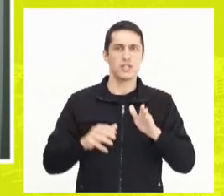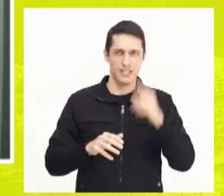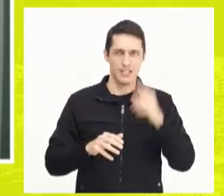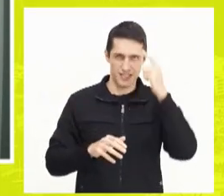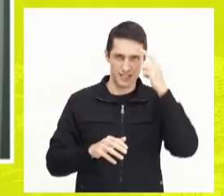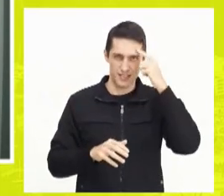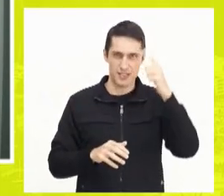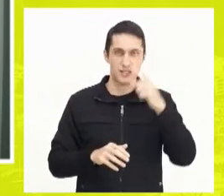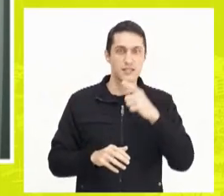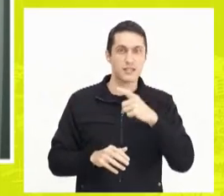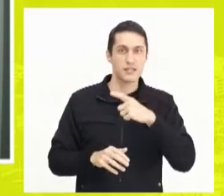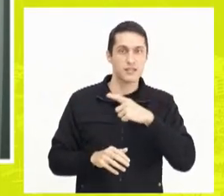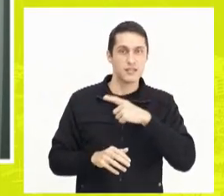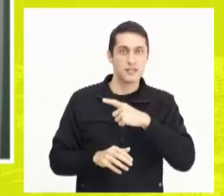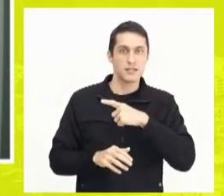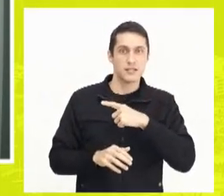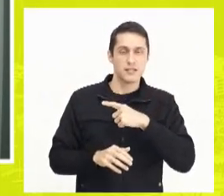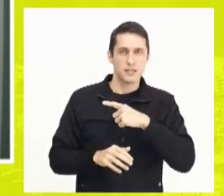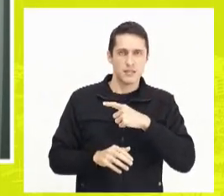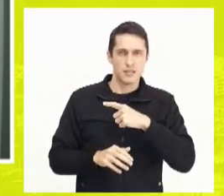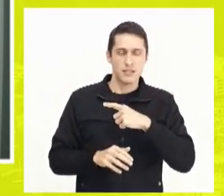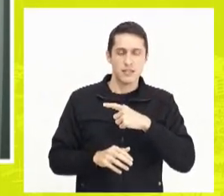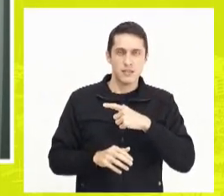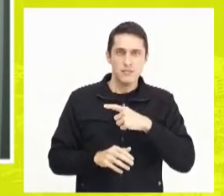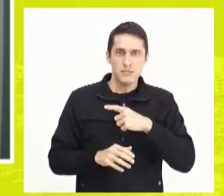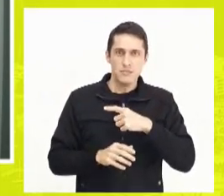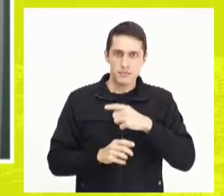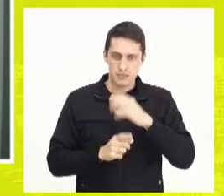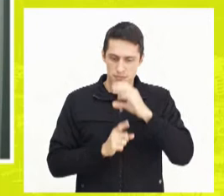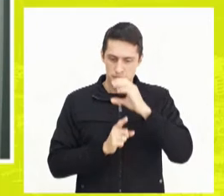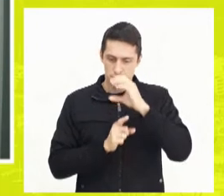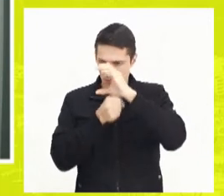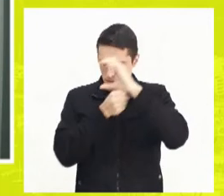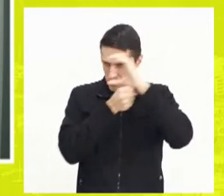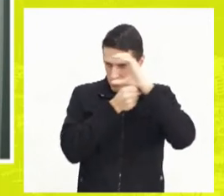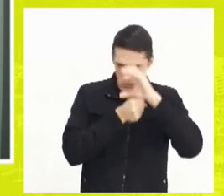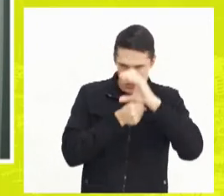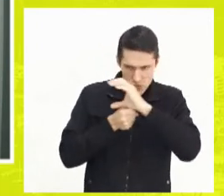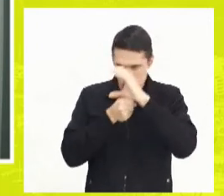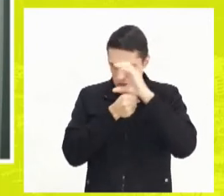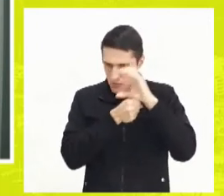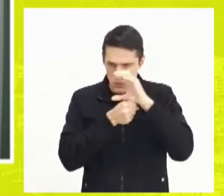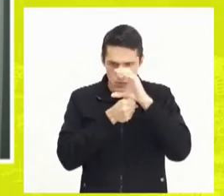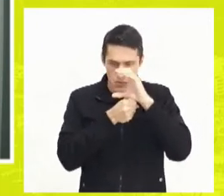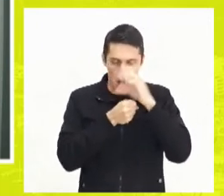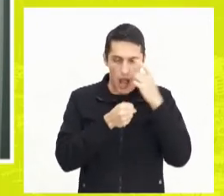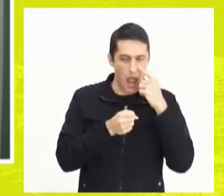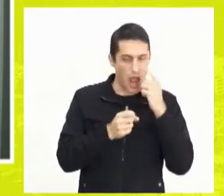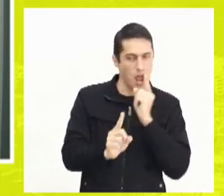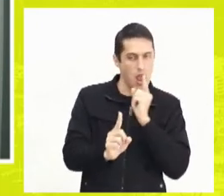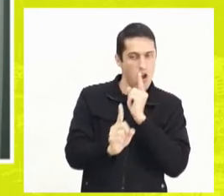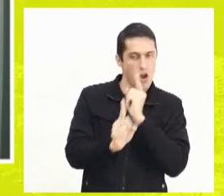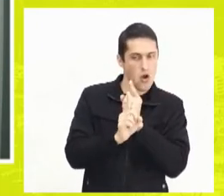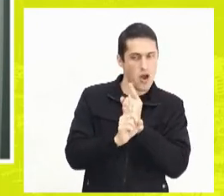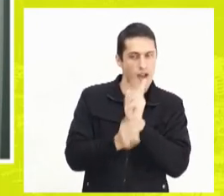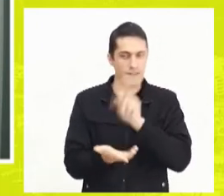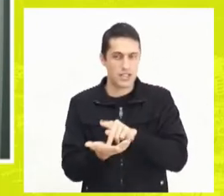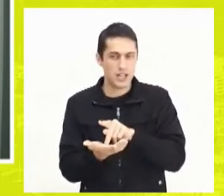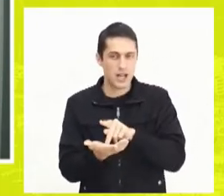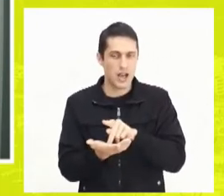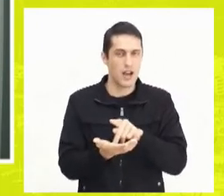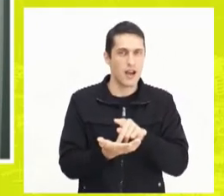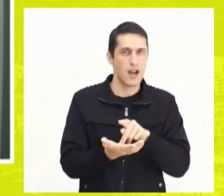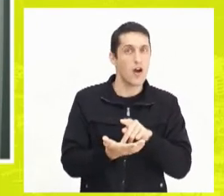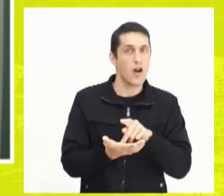that i don't know that they want to be available anymore so lupa is doing this to